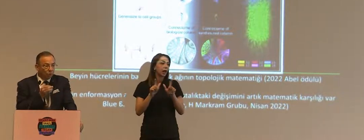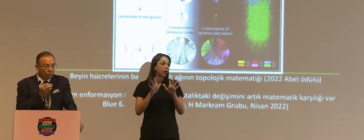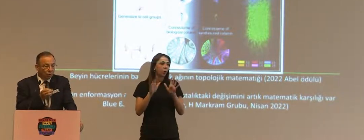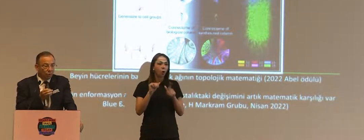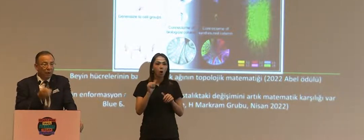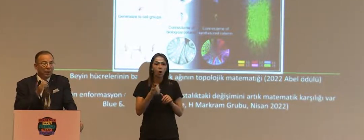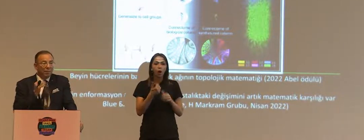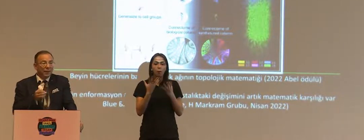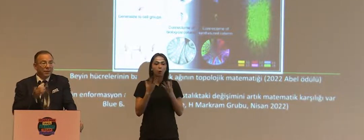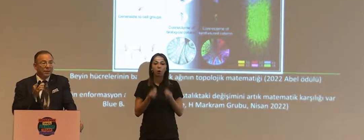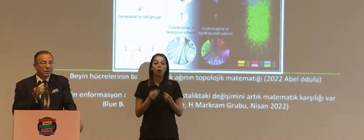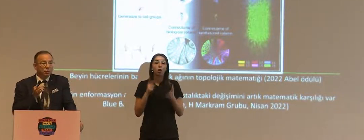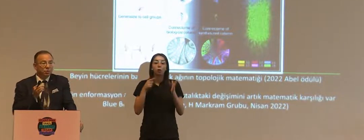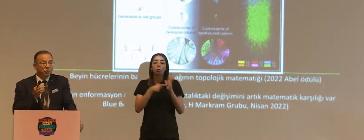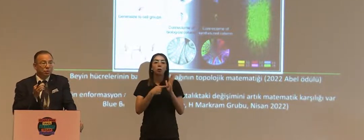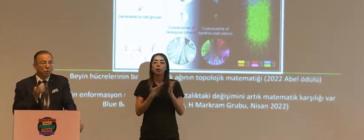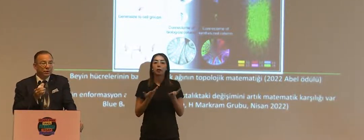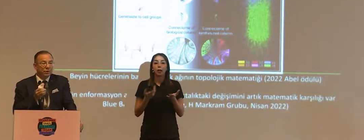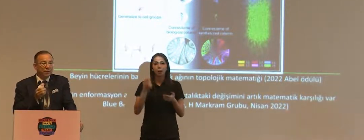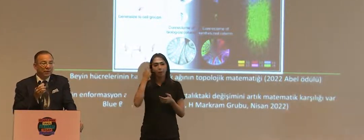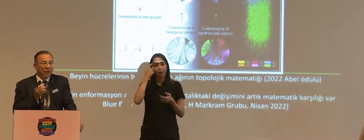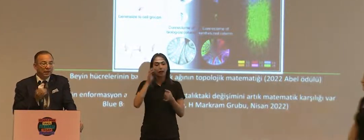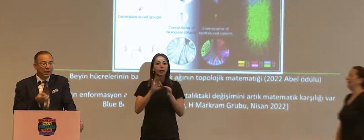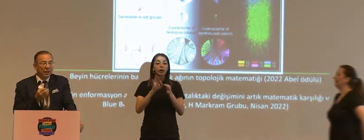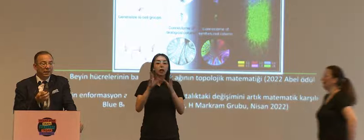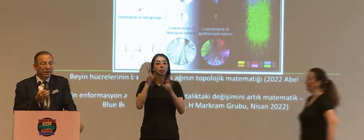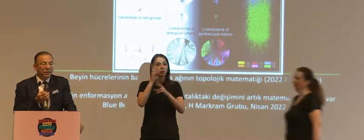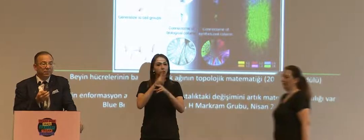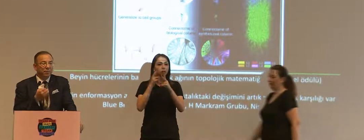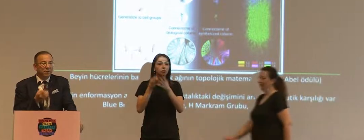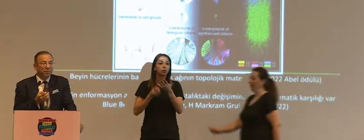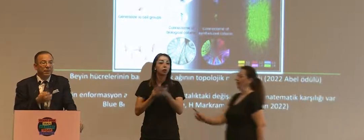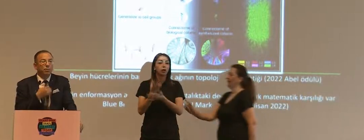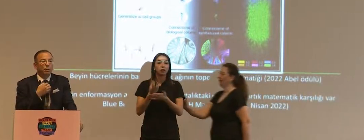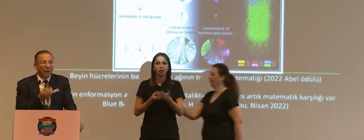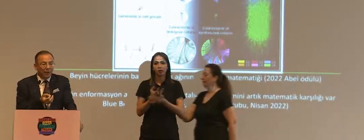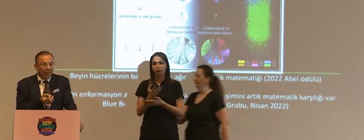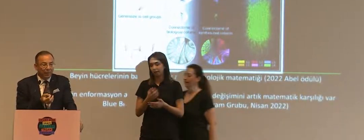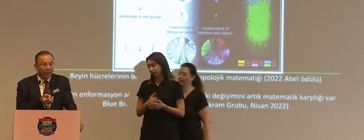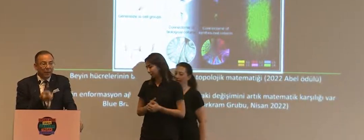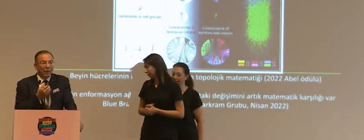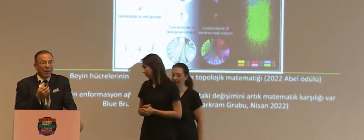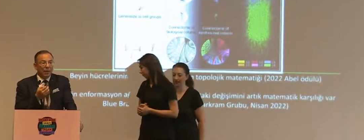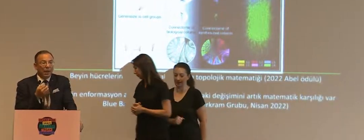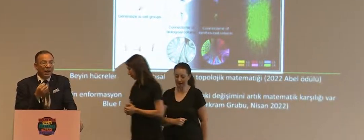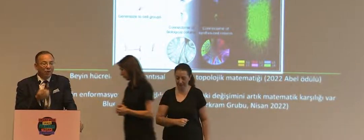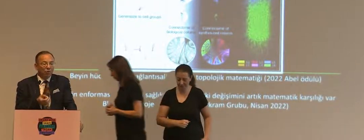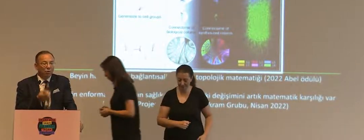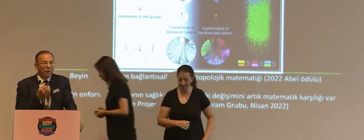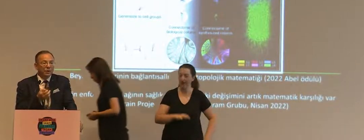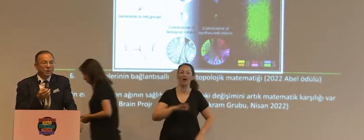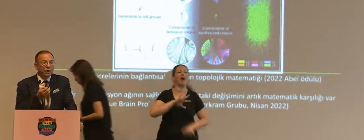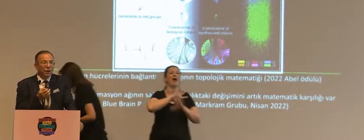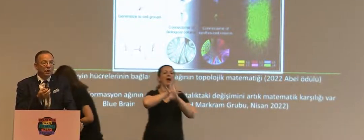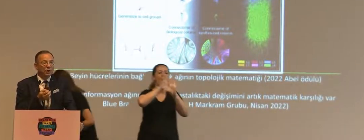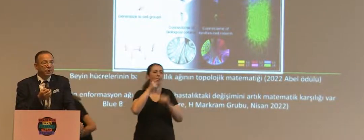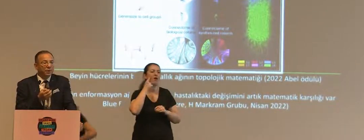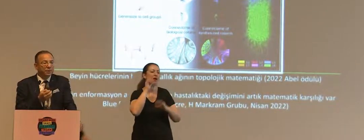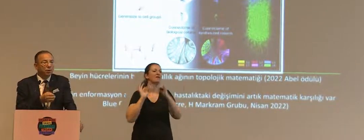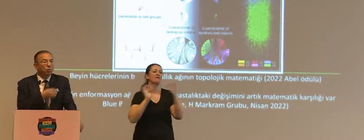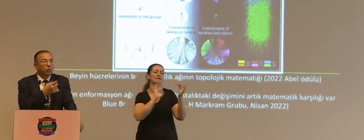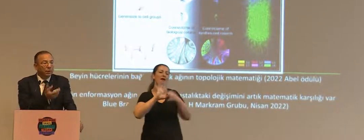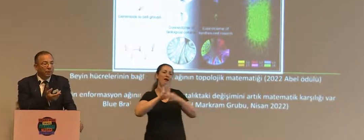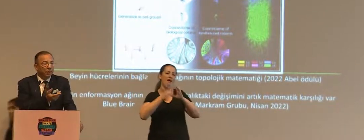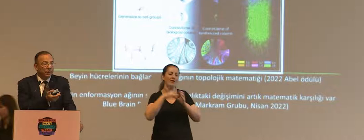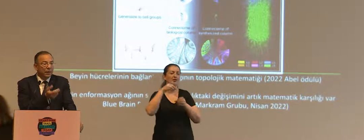we don't have to understand all these researches right now but my message is that the